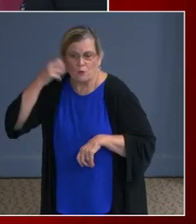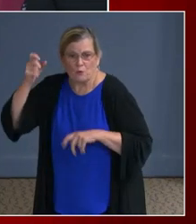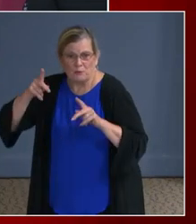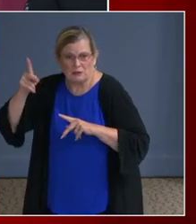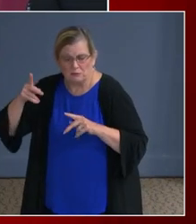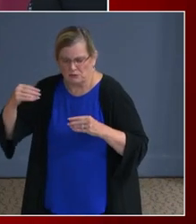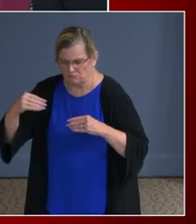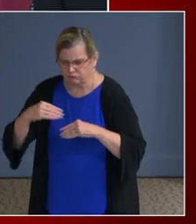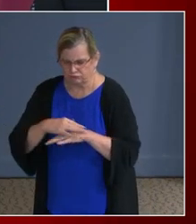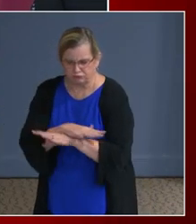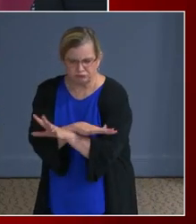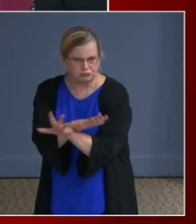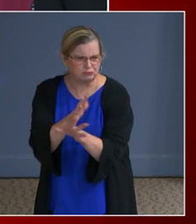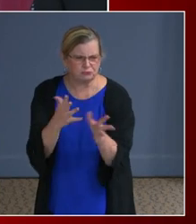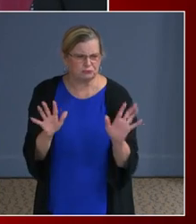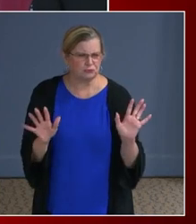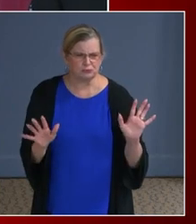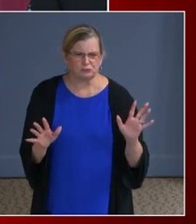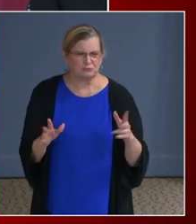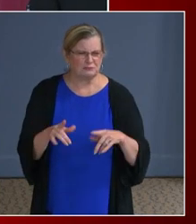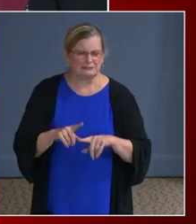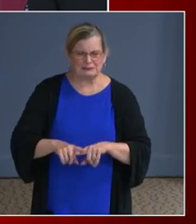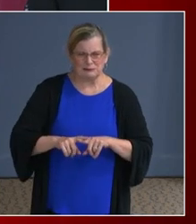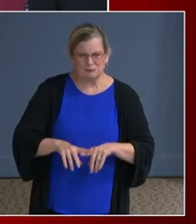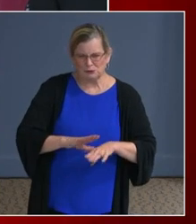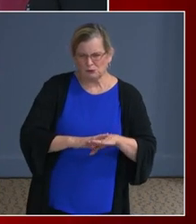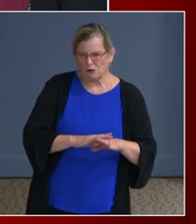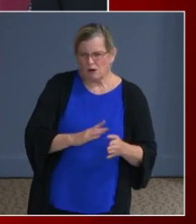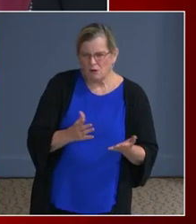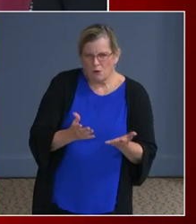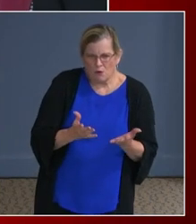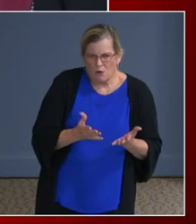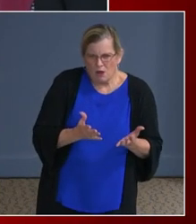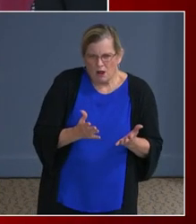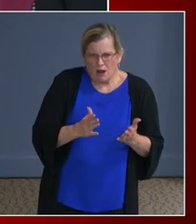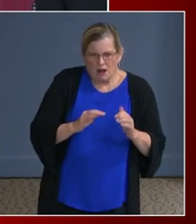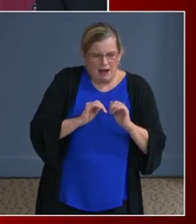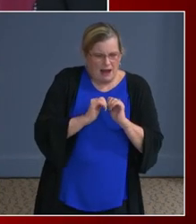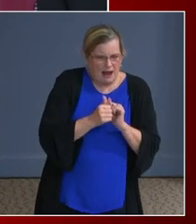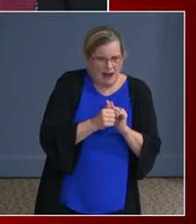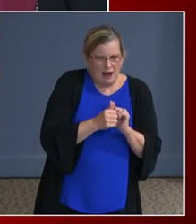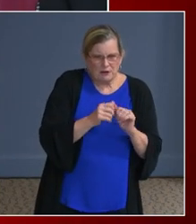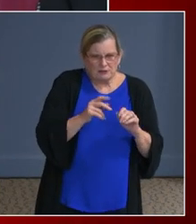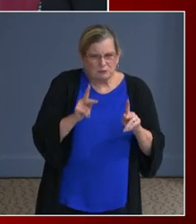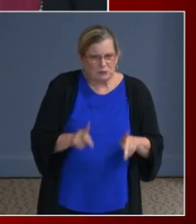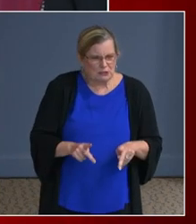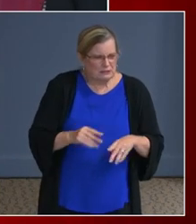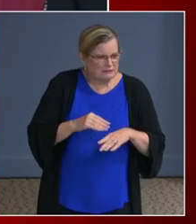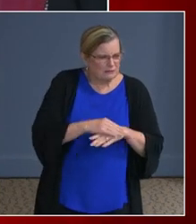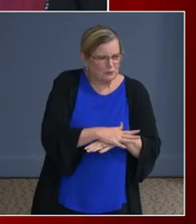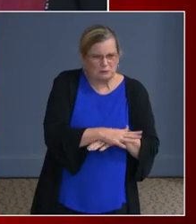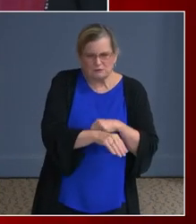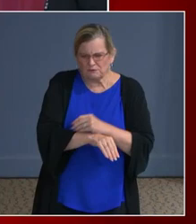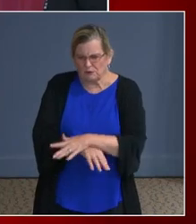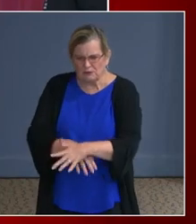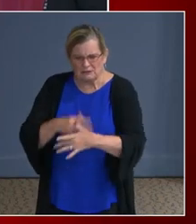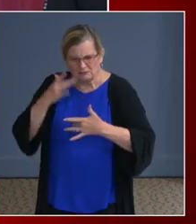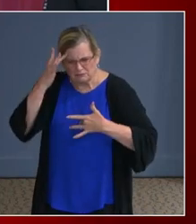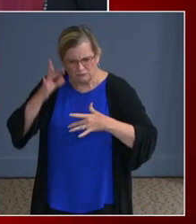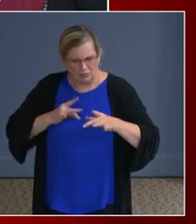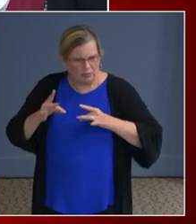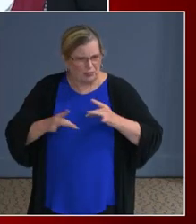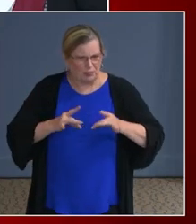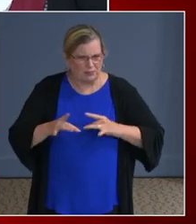modes of transmission in communities. We still need to be hyper-focused on that and interrupting those chains of